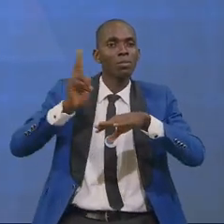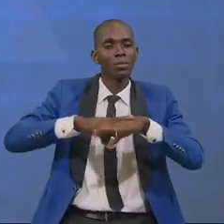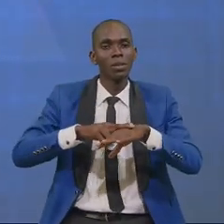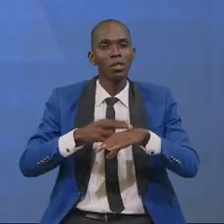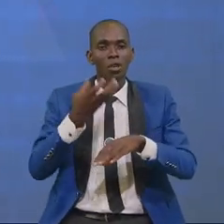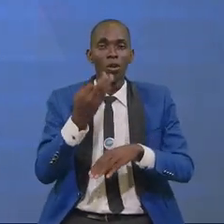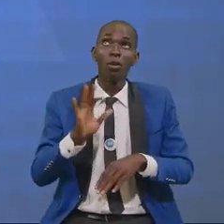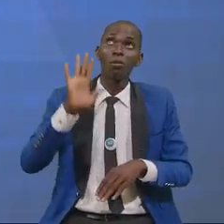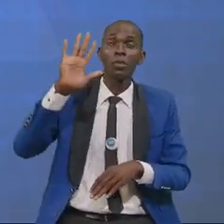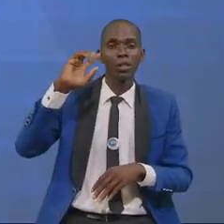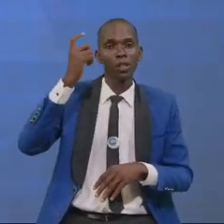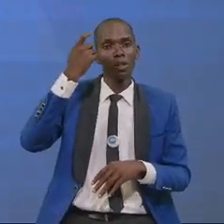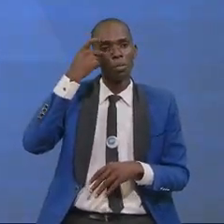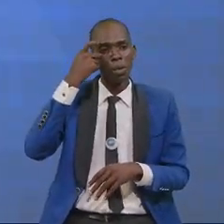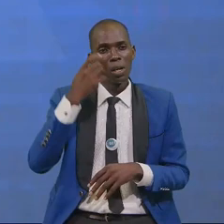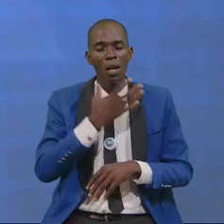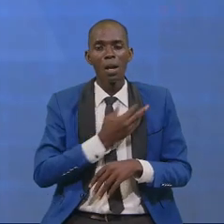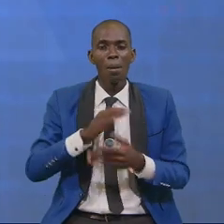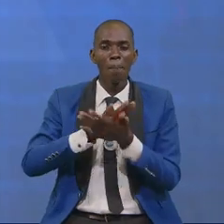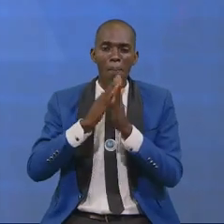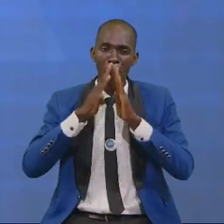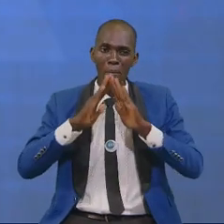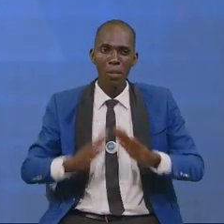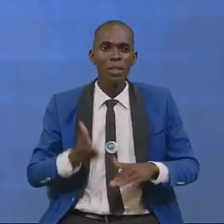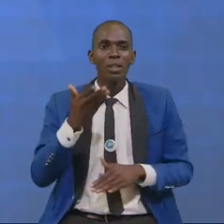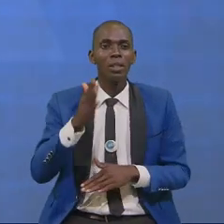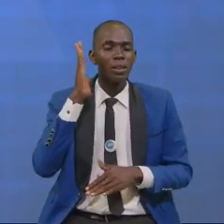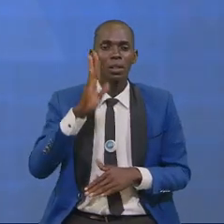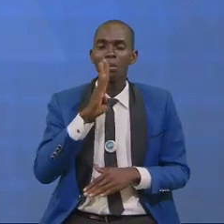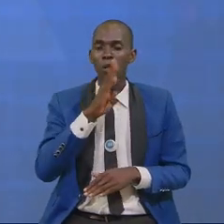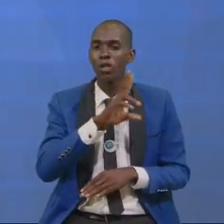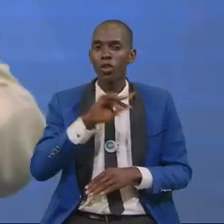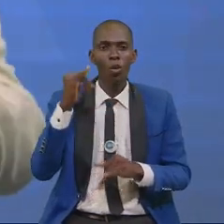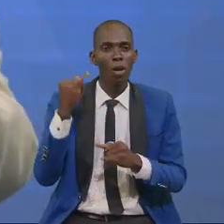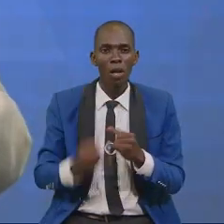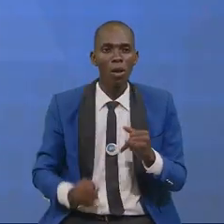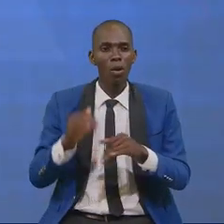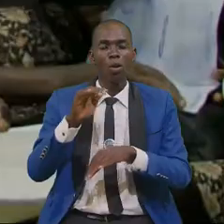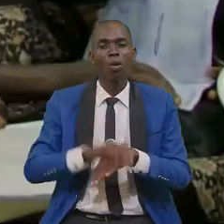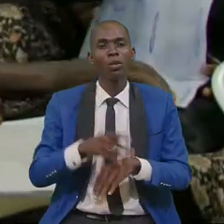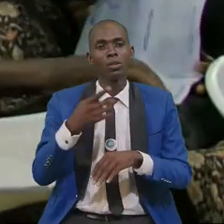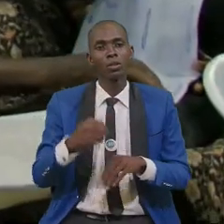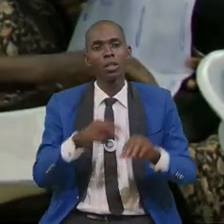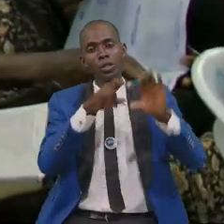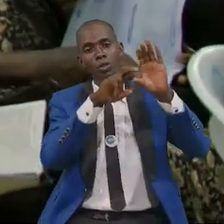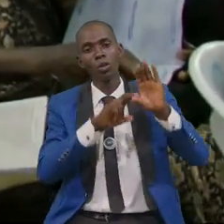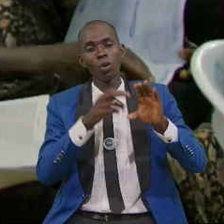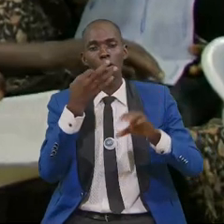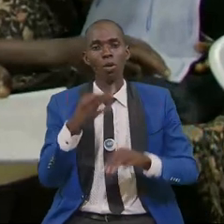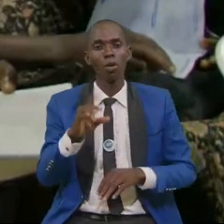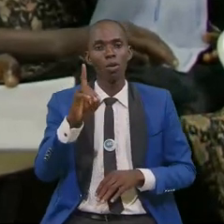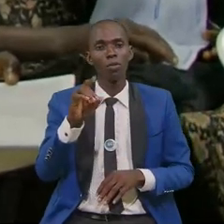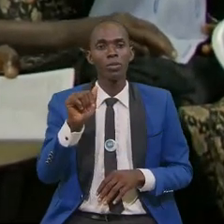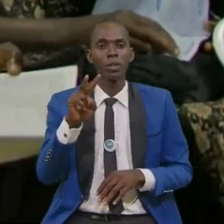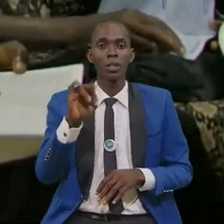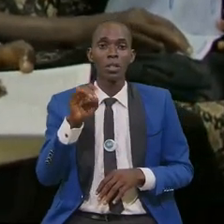his government and peace, there shall be no end upon the throne of